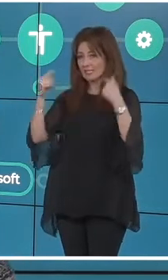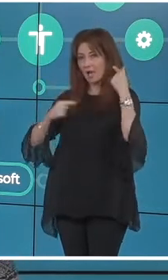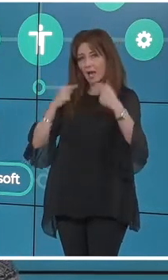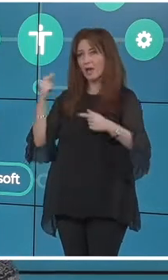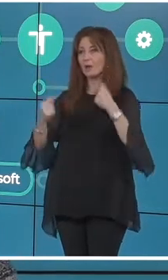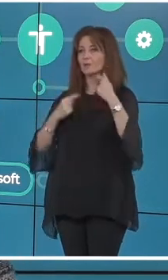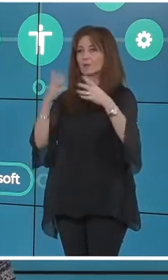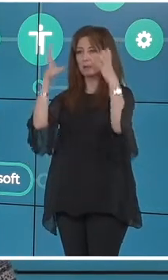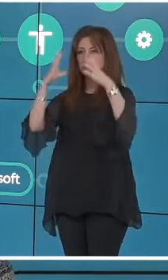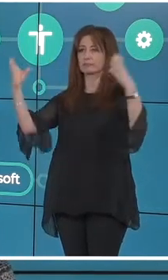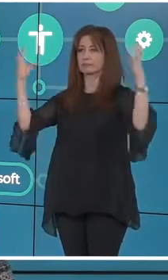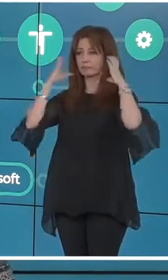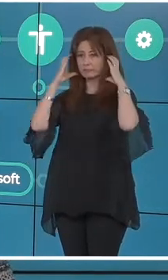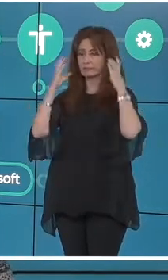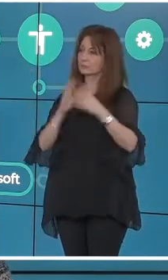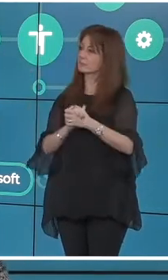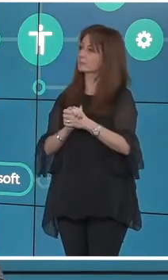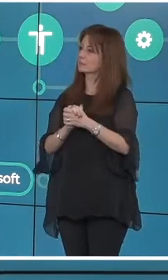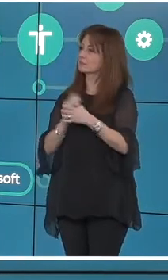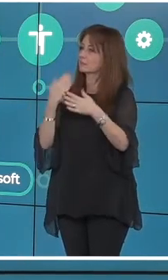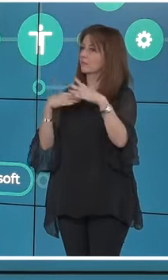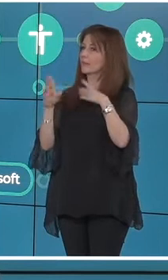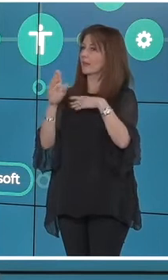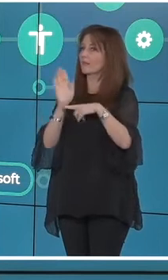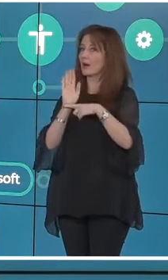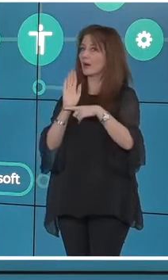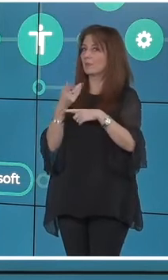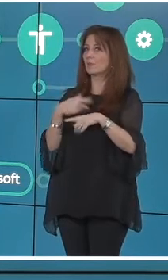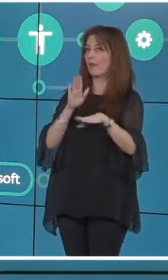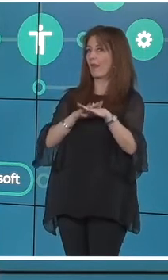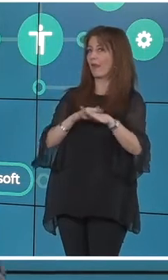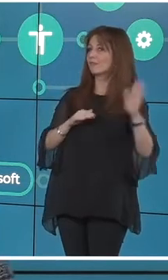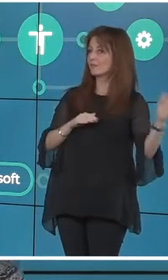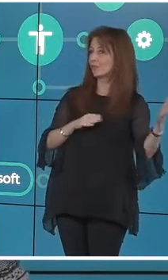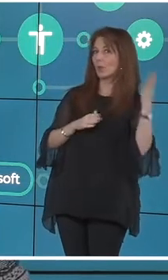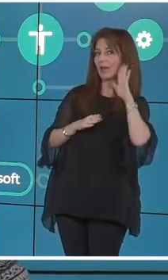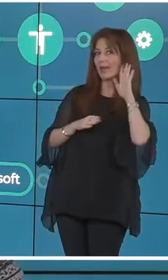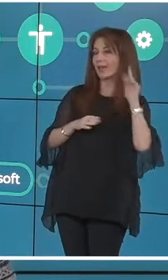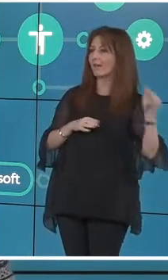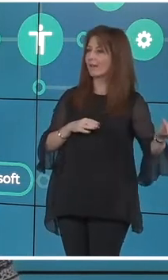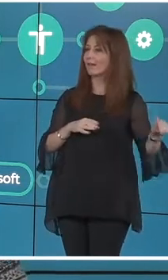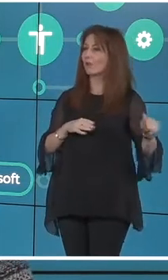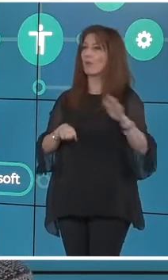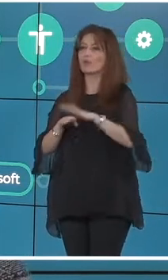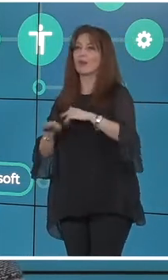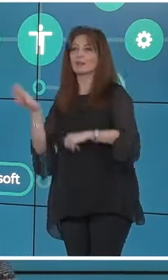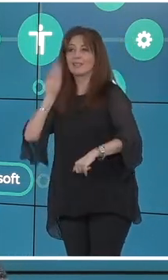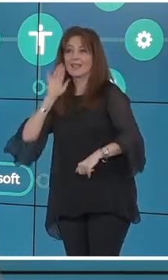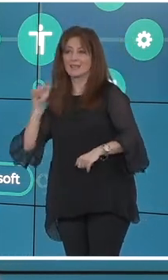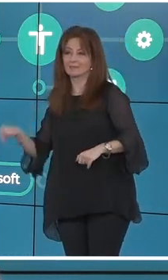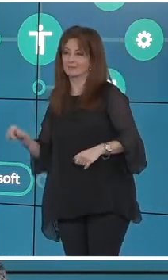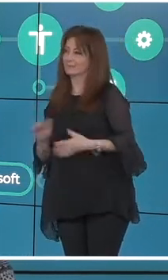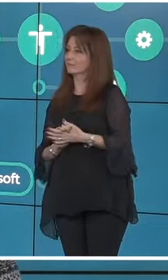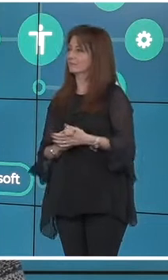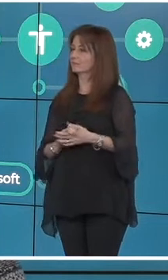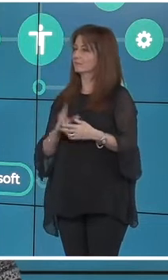if you've got headphones on, if in a film someone's on the left, you can hear them on the left and the right, and that. And there was a third aspect to that, which